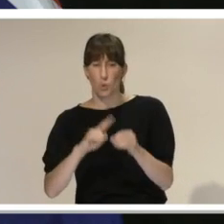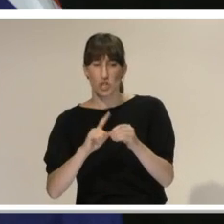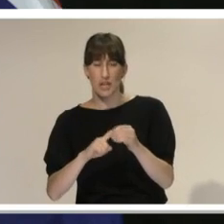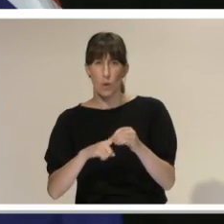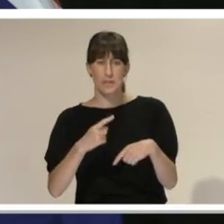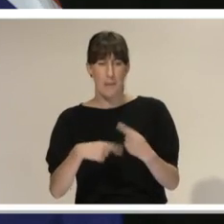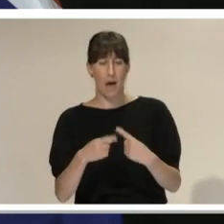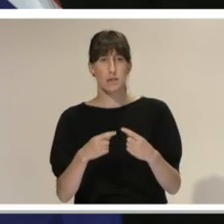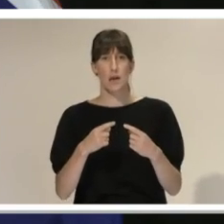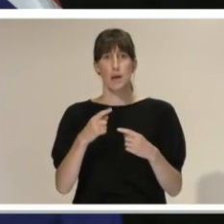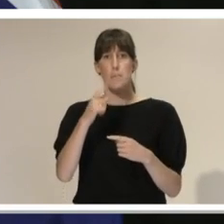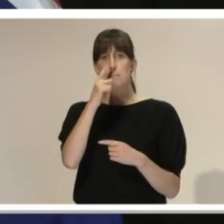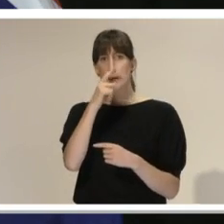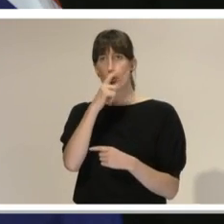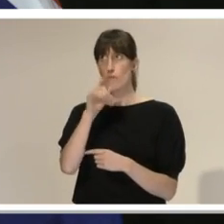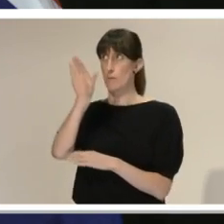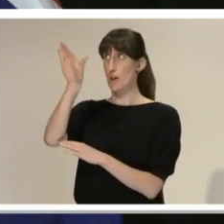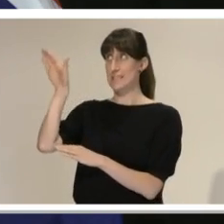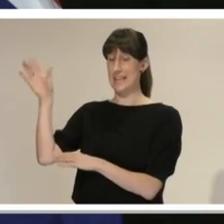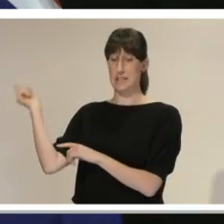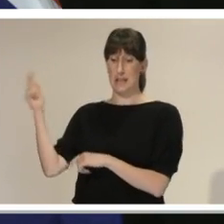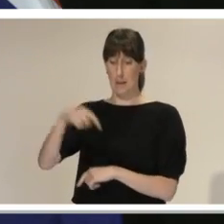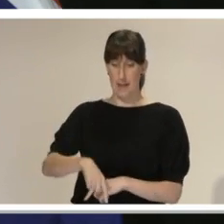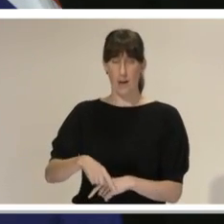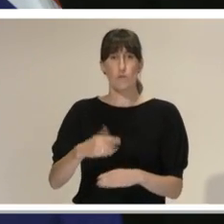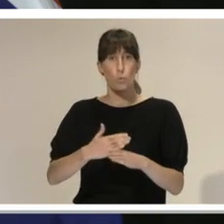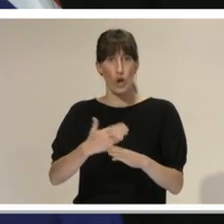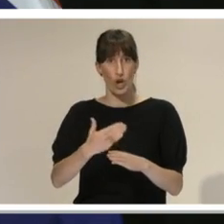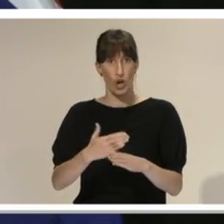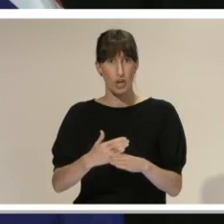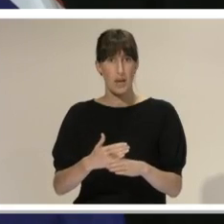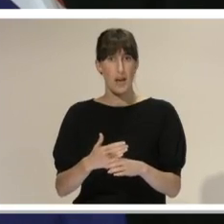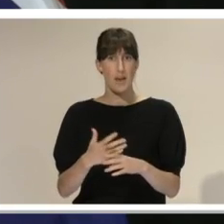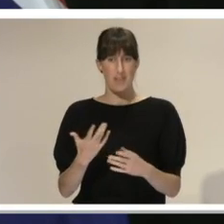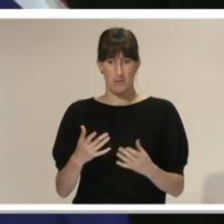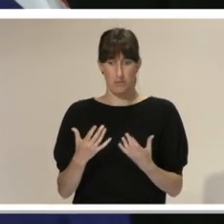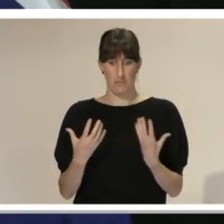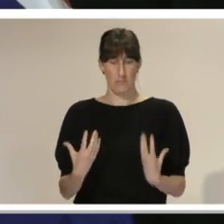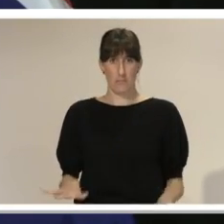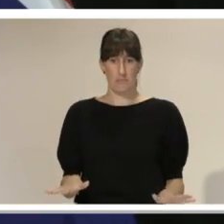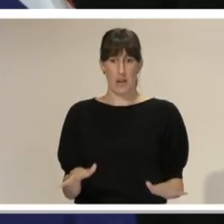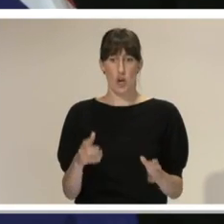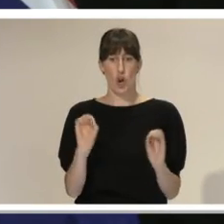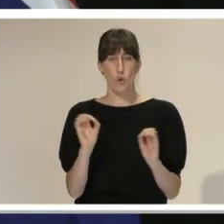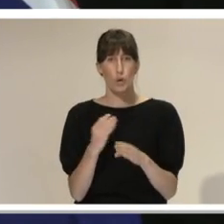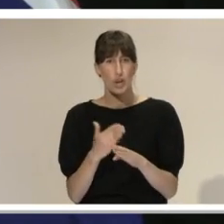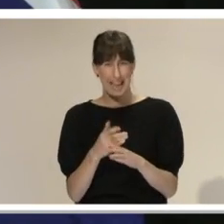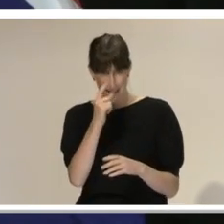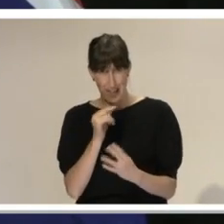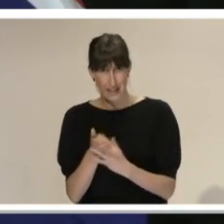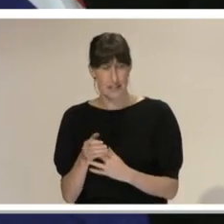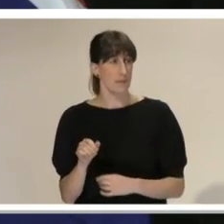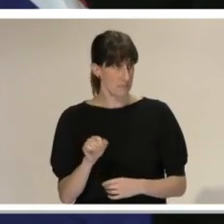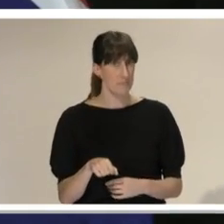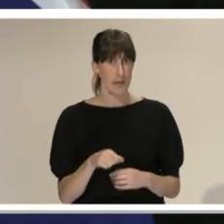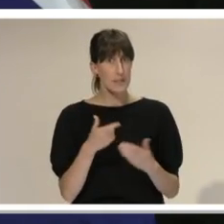similar to what the benefit would provide in terms of support. On behalf of a viewer, they want to know about cemeteries and whether they'll be open under level 3